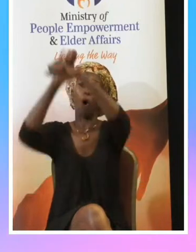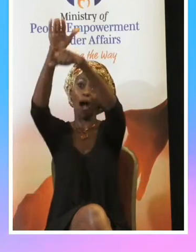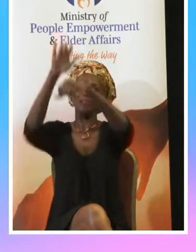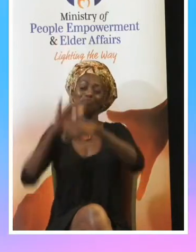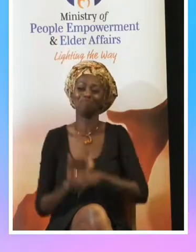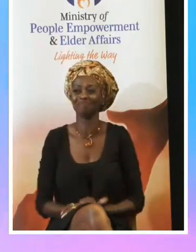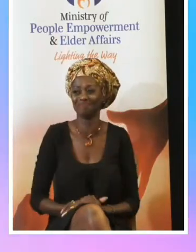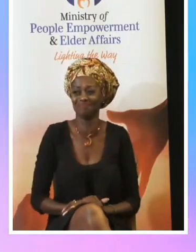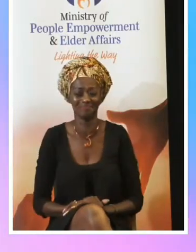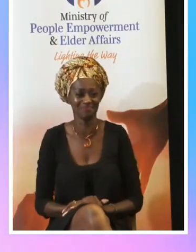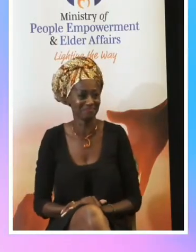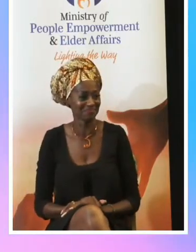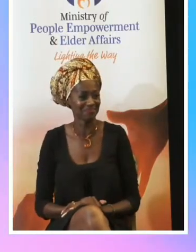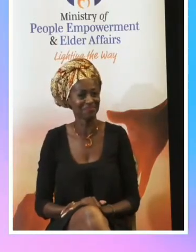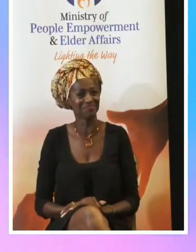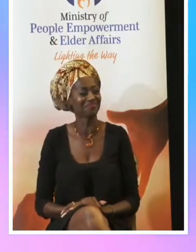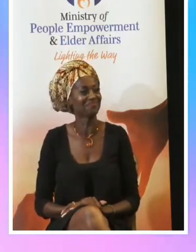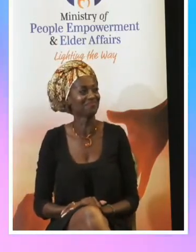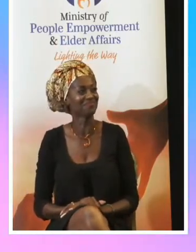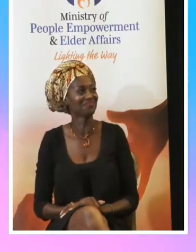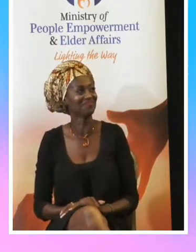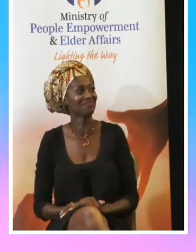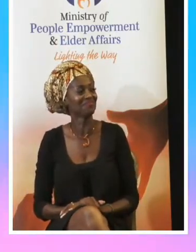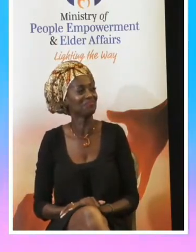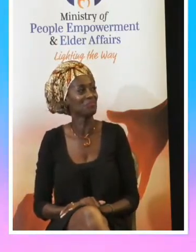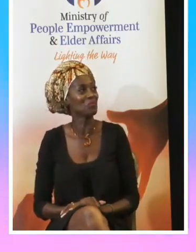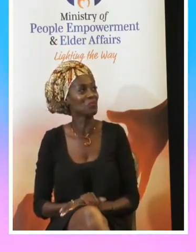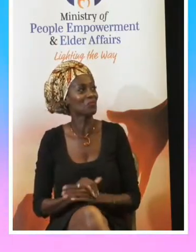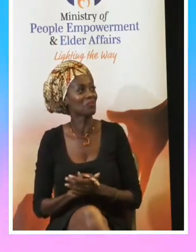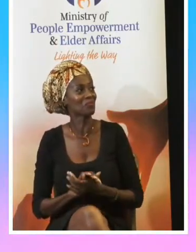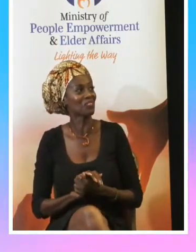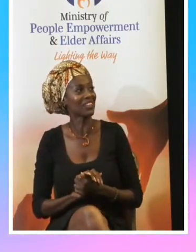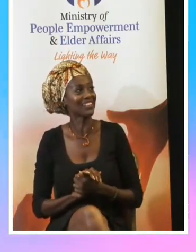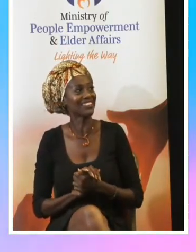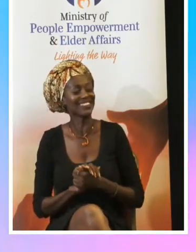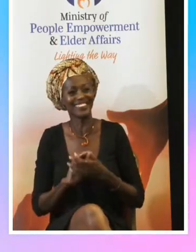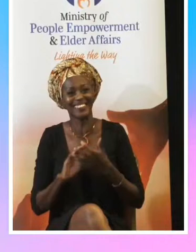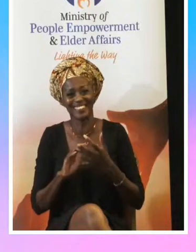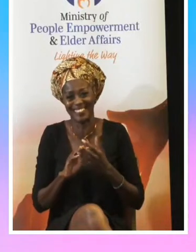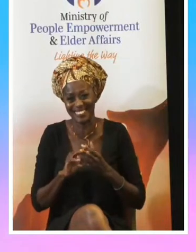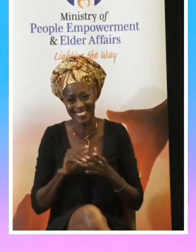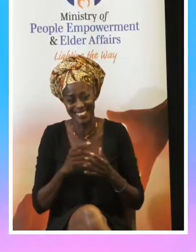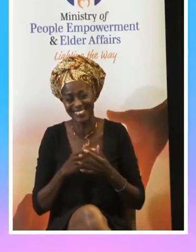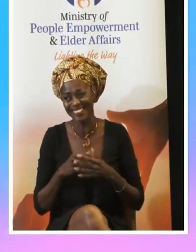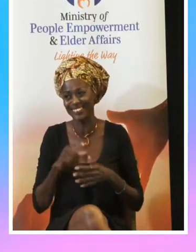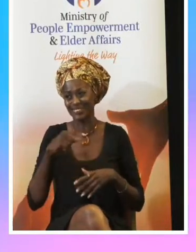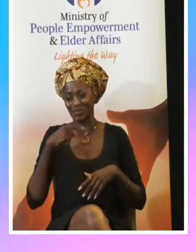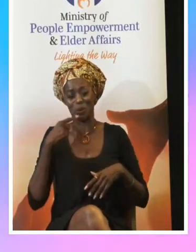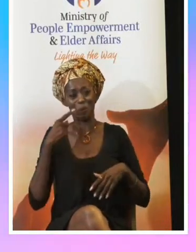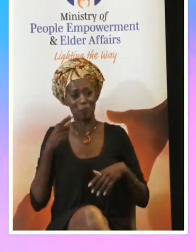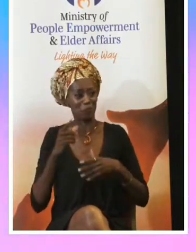Probably if we would have told him that he was getting that certificate tonight, he probably wouldn't even have showed up.